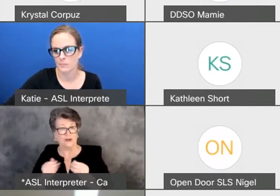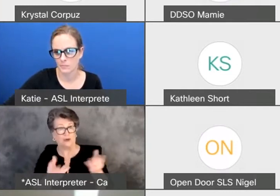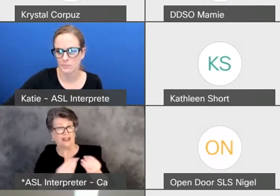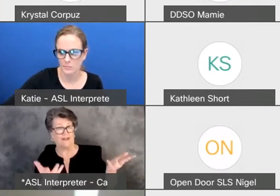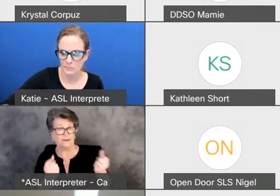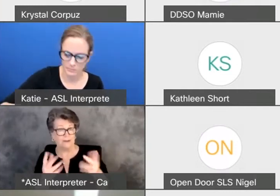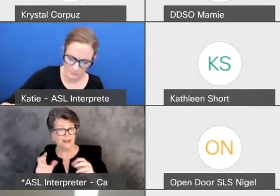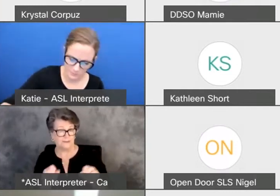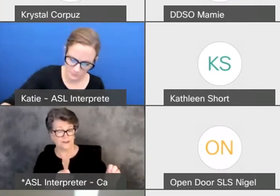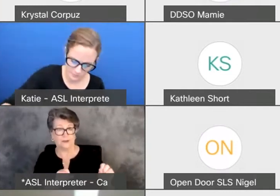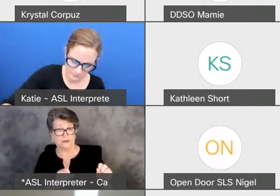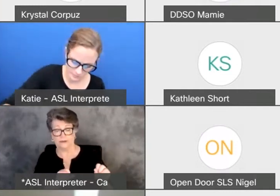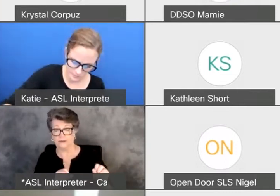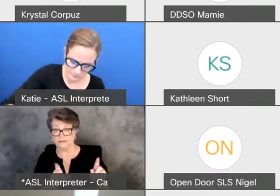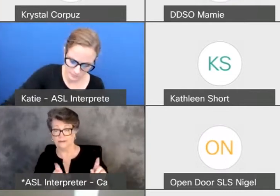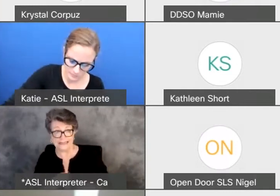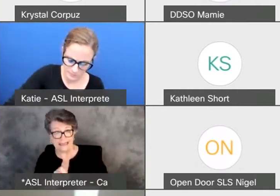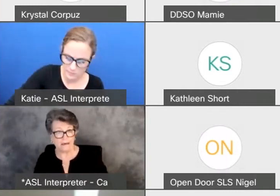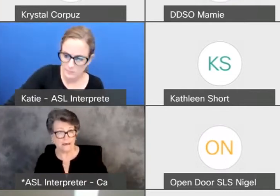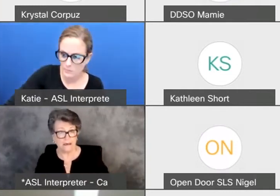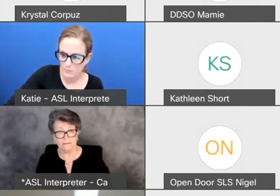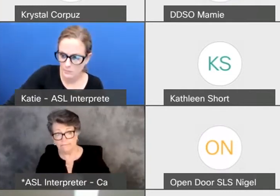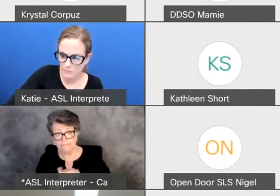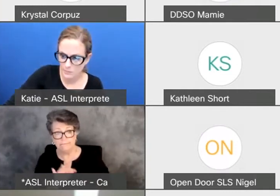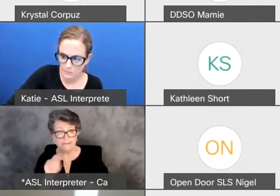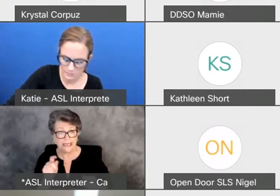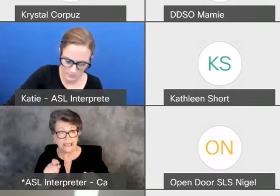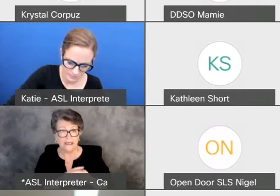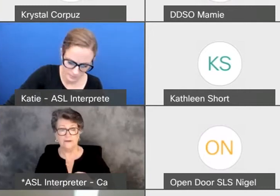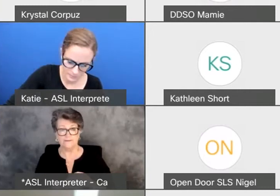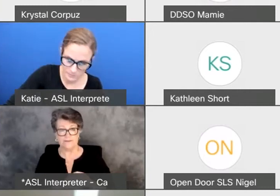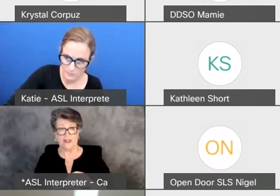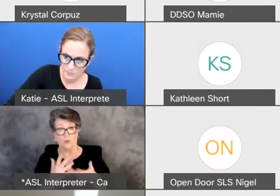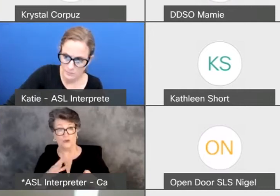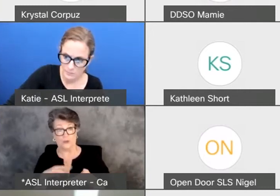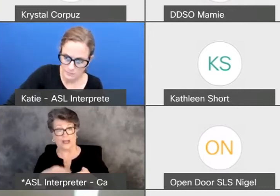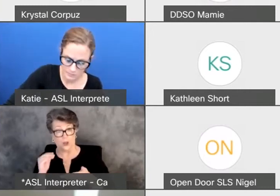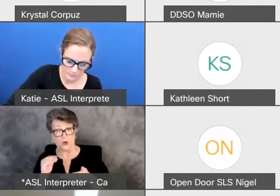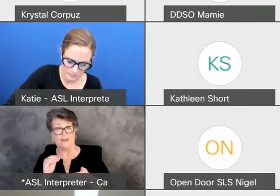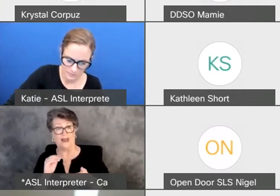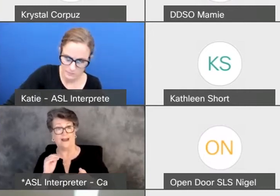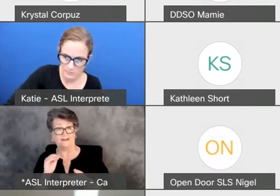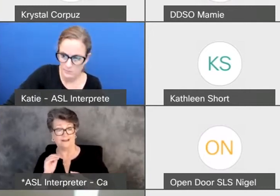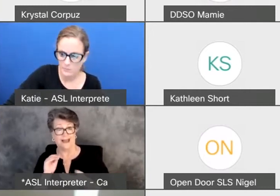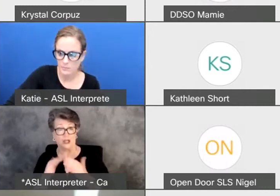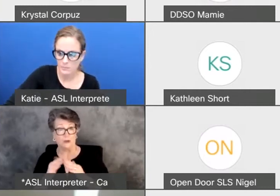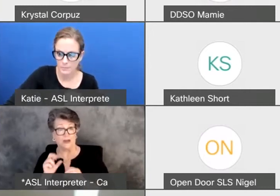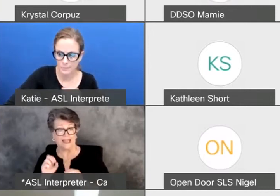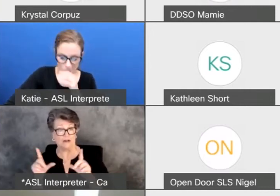of as they were requested. Especially once we learned that community care licensing was no longer